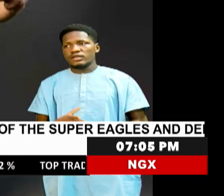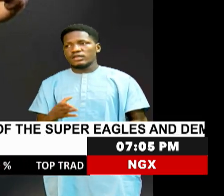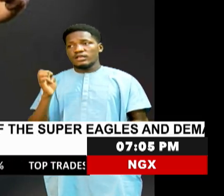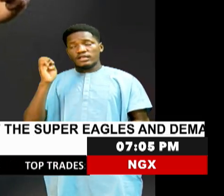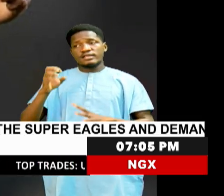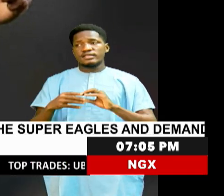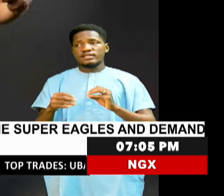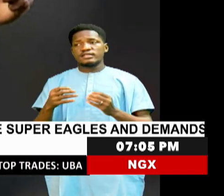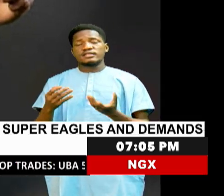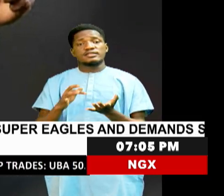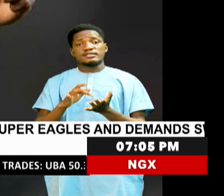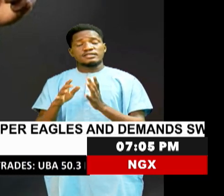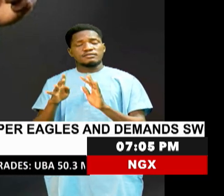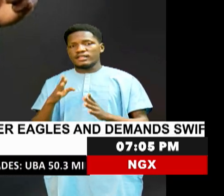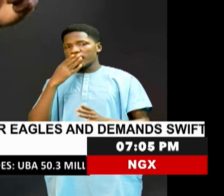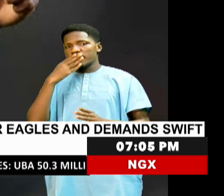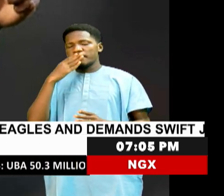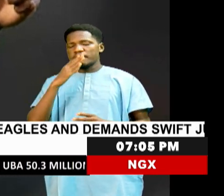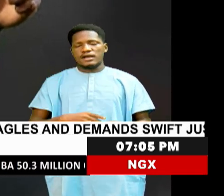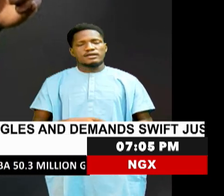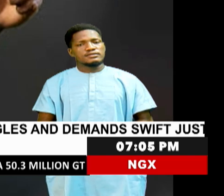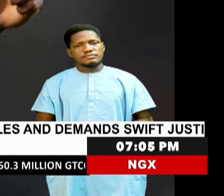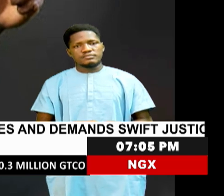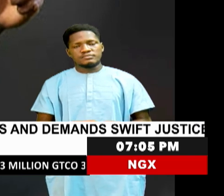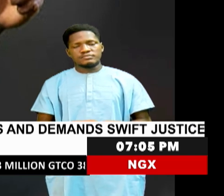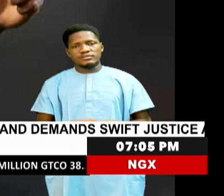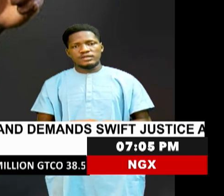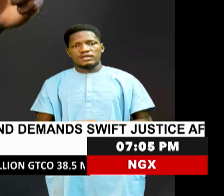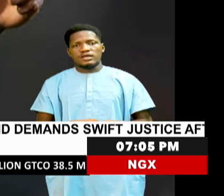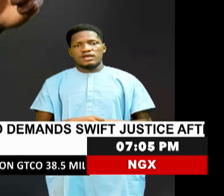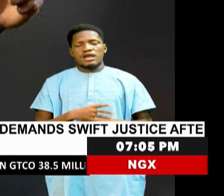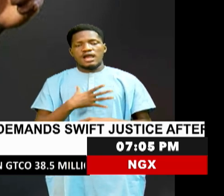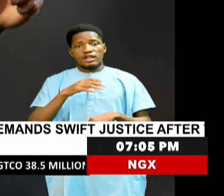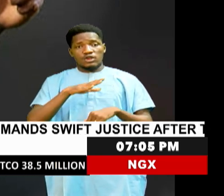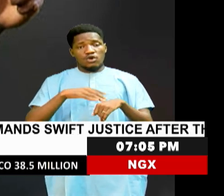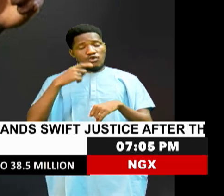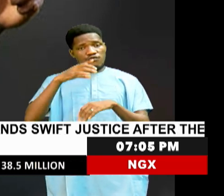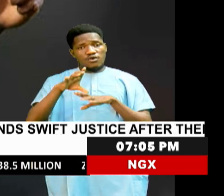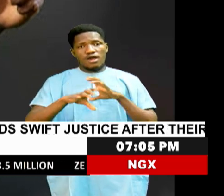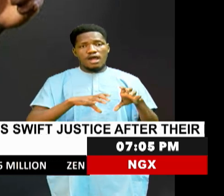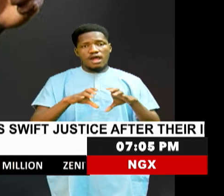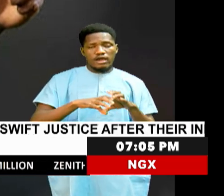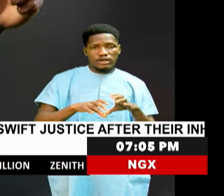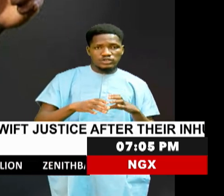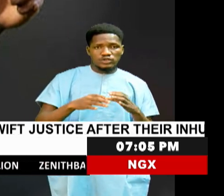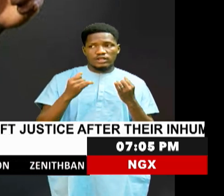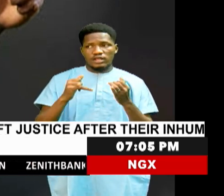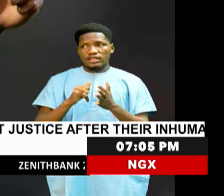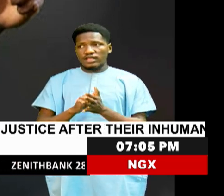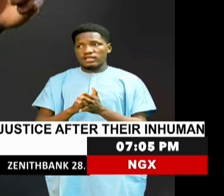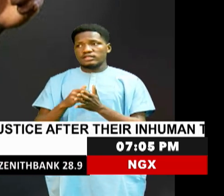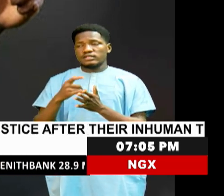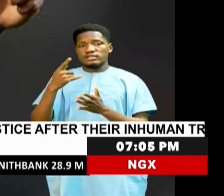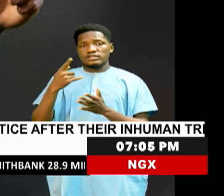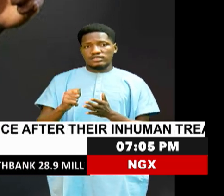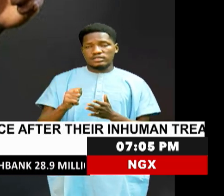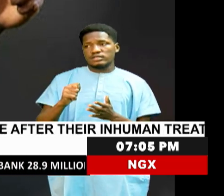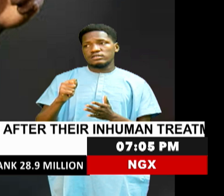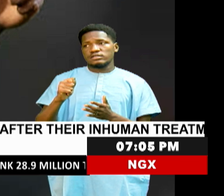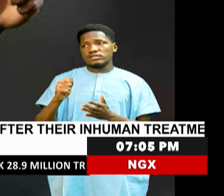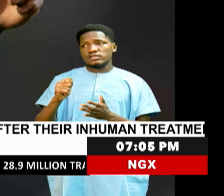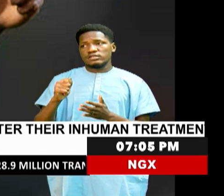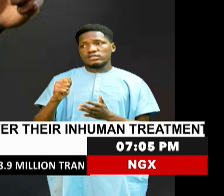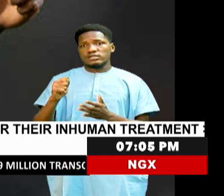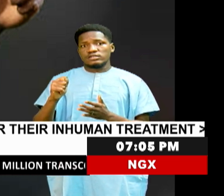and inhumane, stirring further concern and calls for action as the Super Eagles withdraw from the AFCON qualifier under